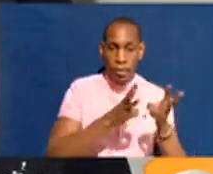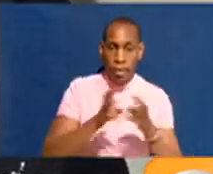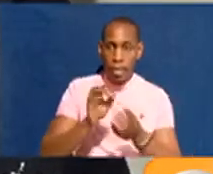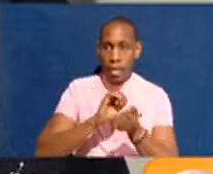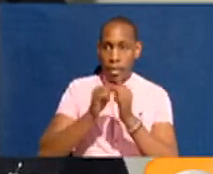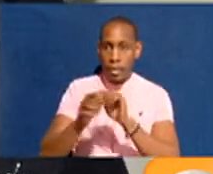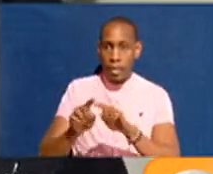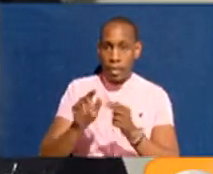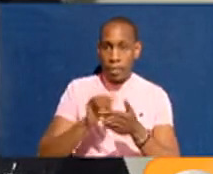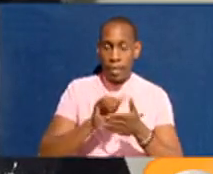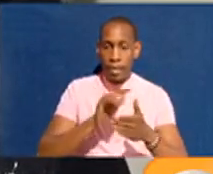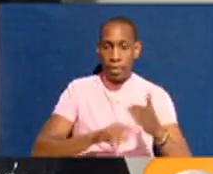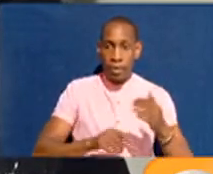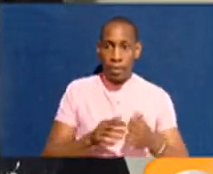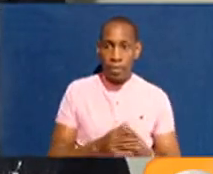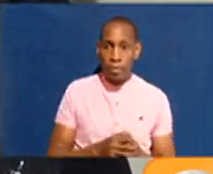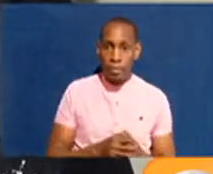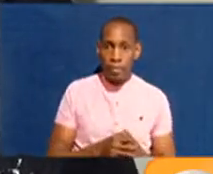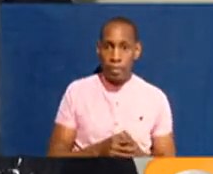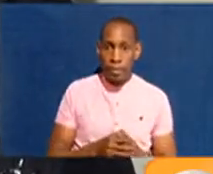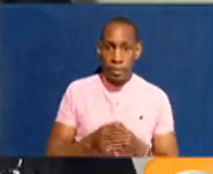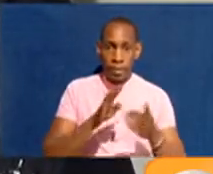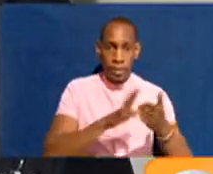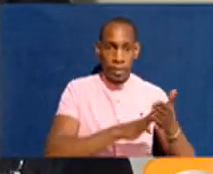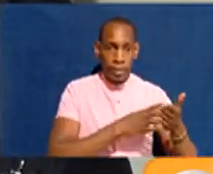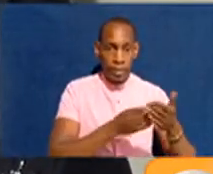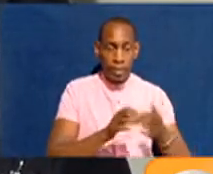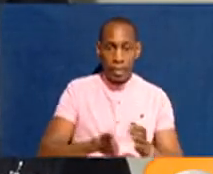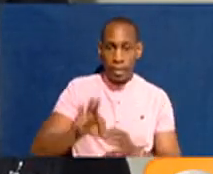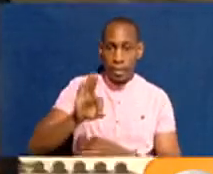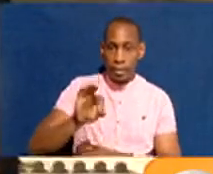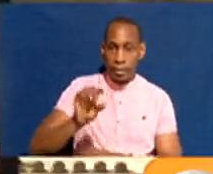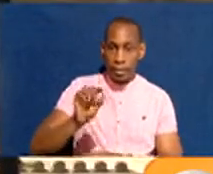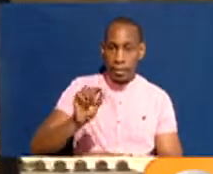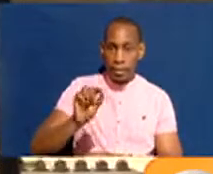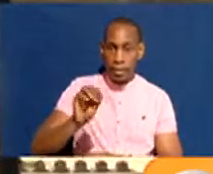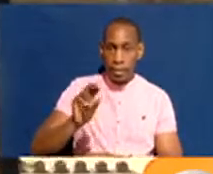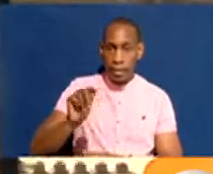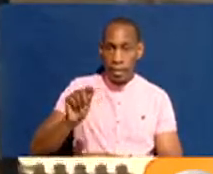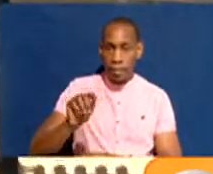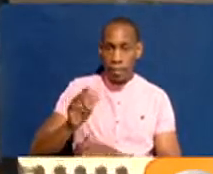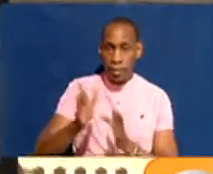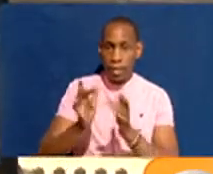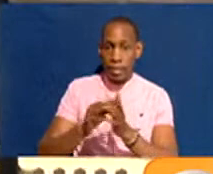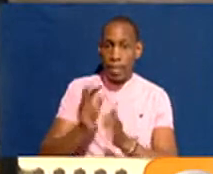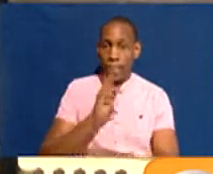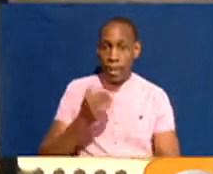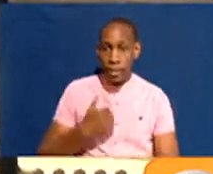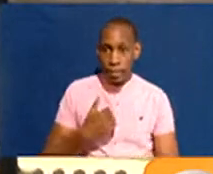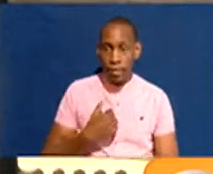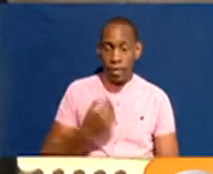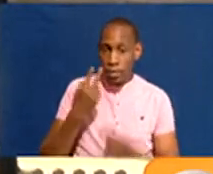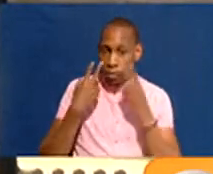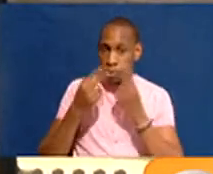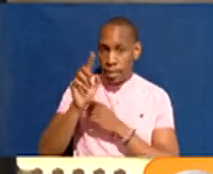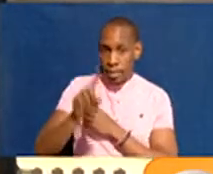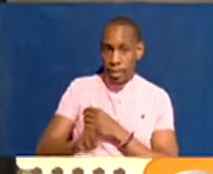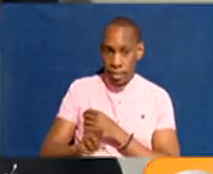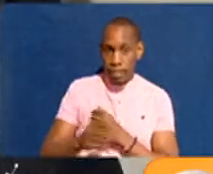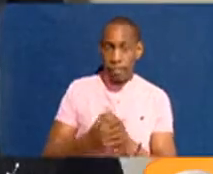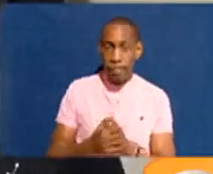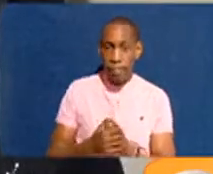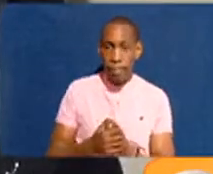and that the structure of Fort Jesus is at risk. Cracks had been noticed at that point in